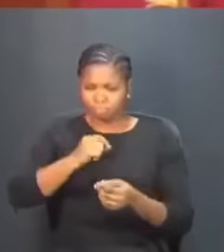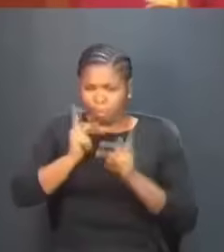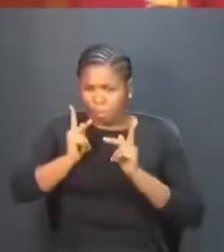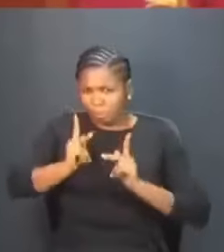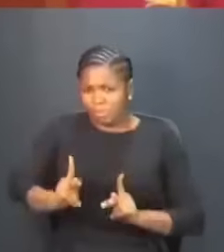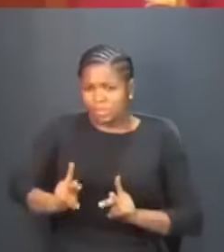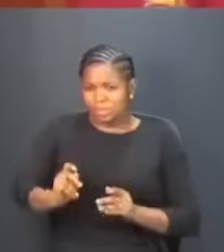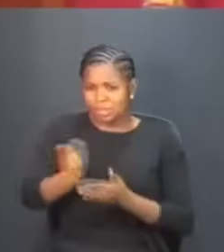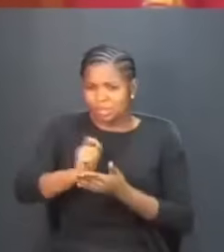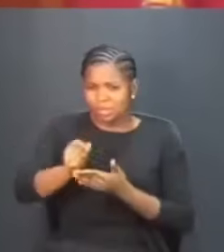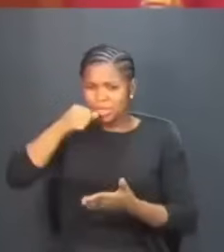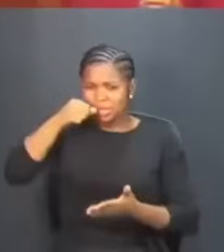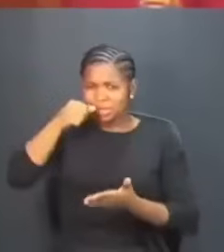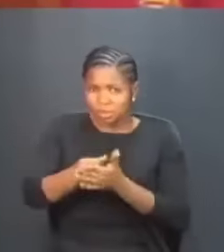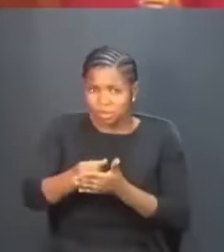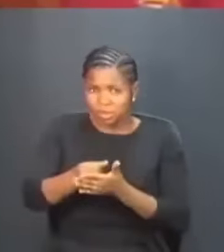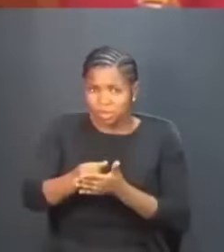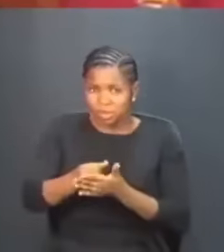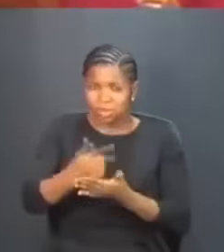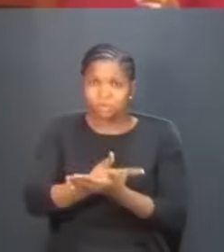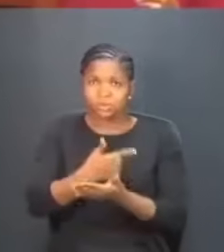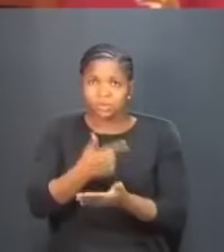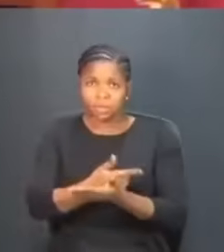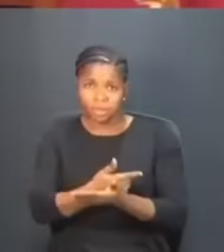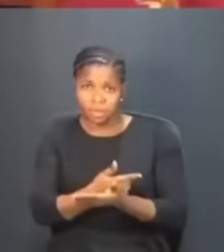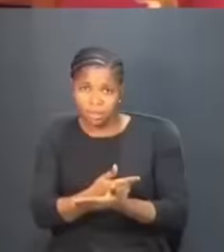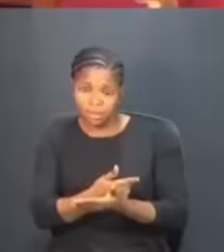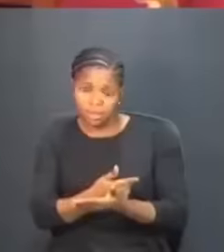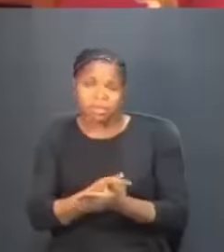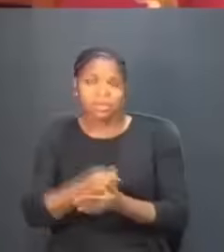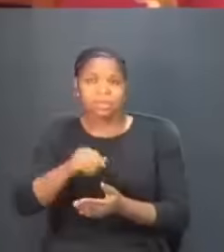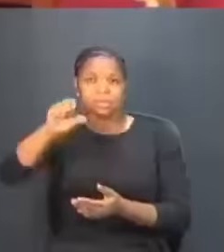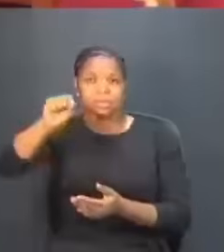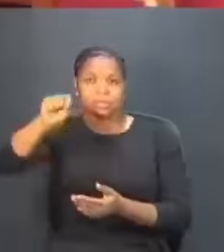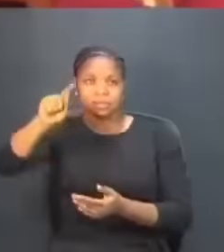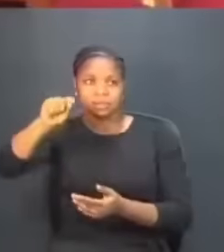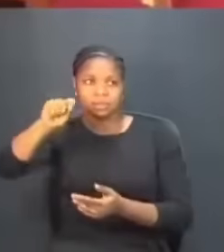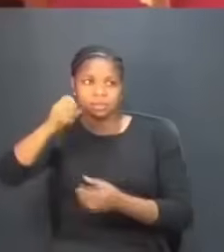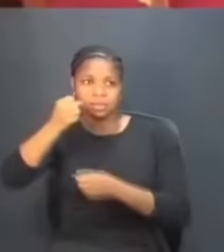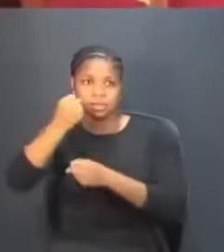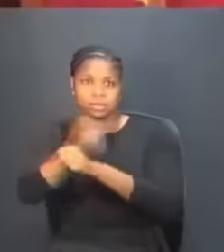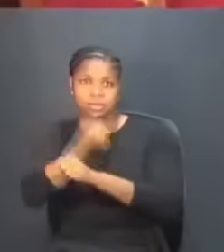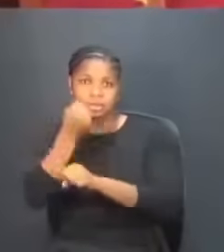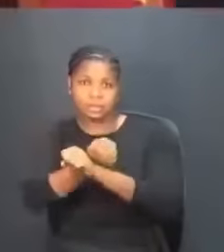us the locations of these individuals so that from our buffer,